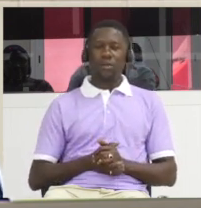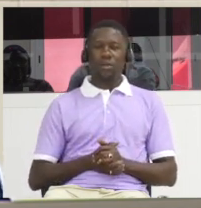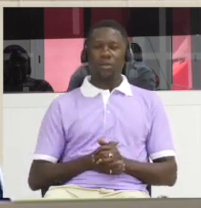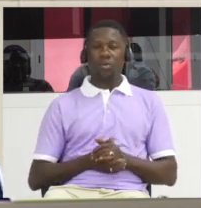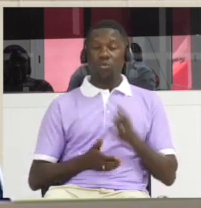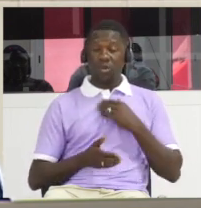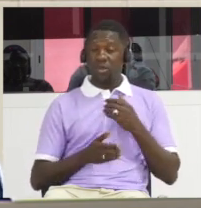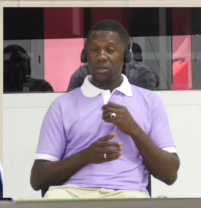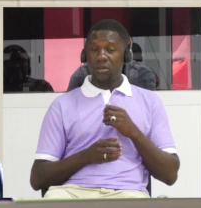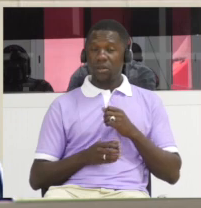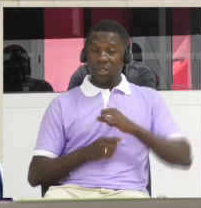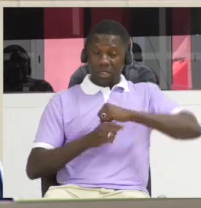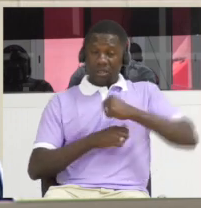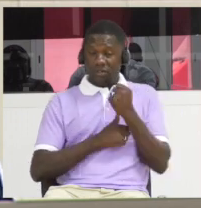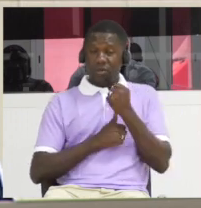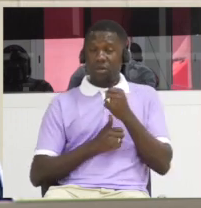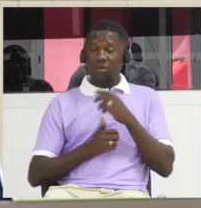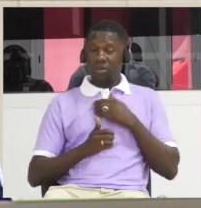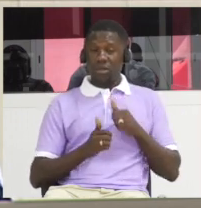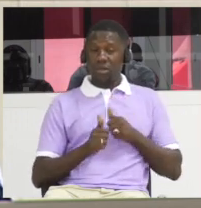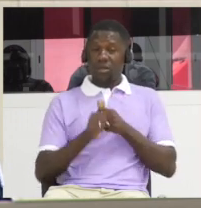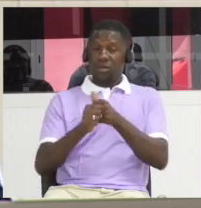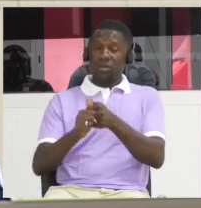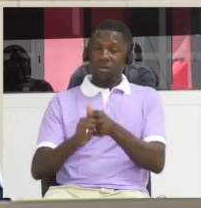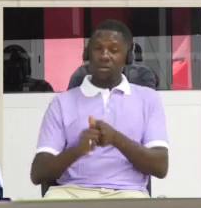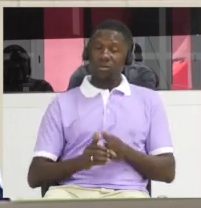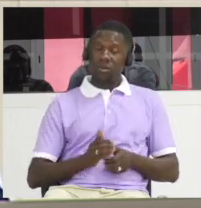resistance that was being led by